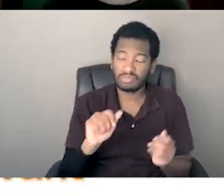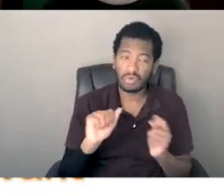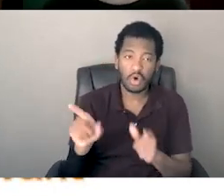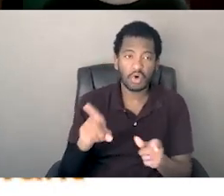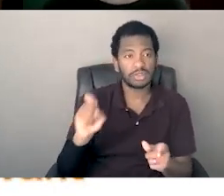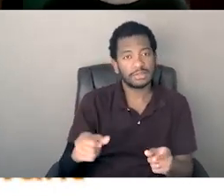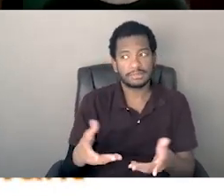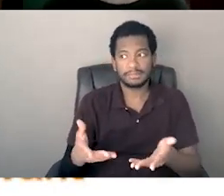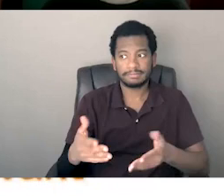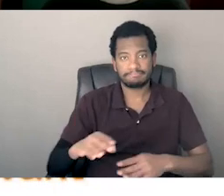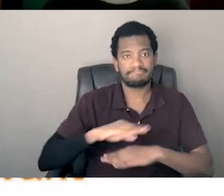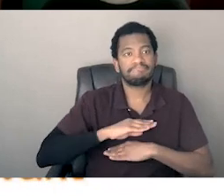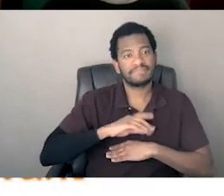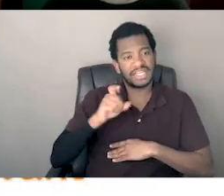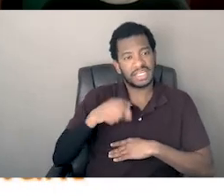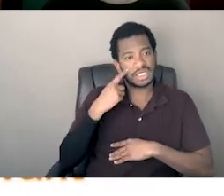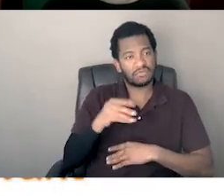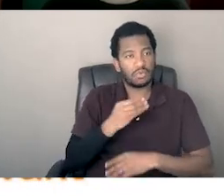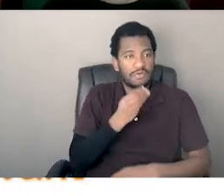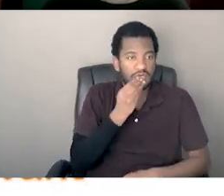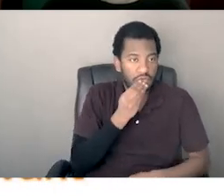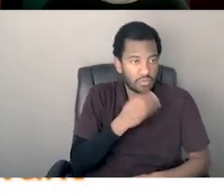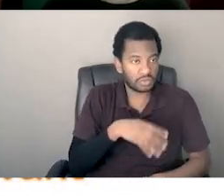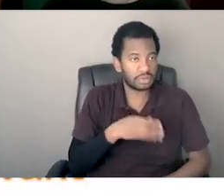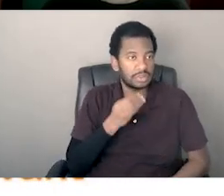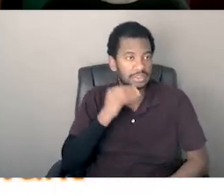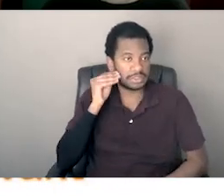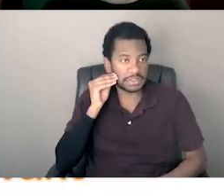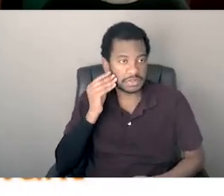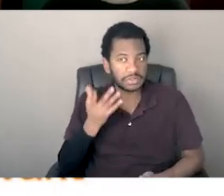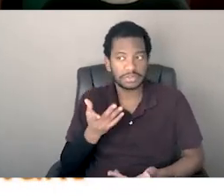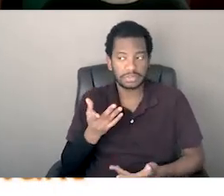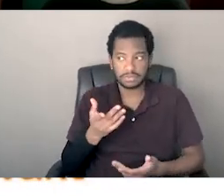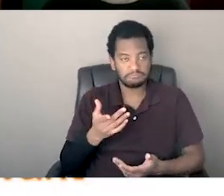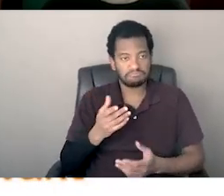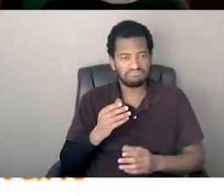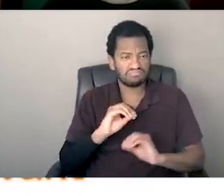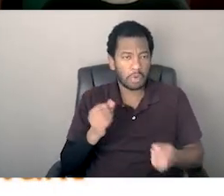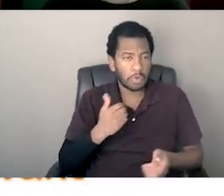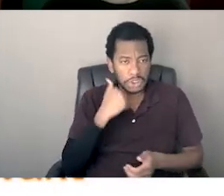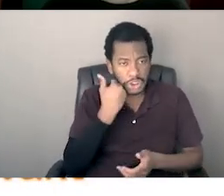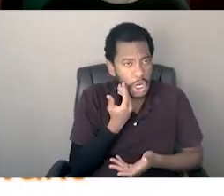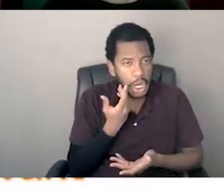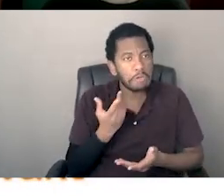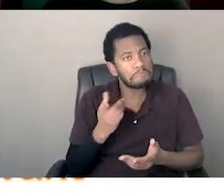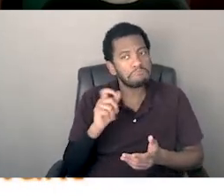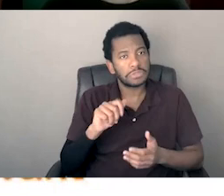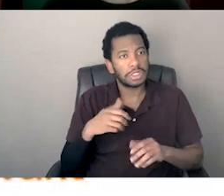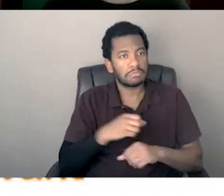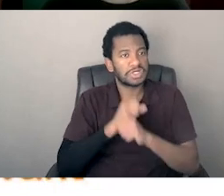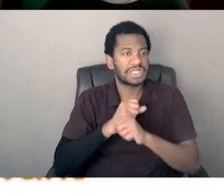basics without shame or danger and in ways that are actually relevant to